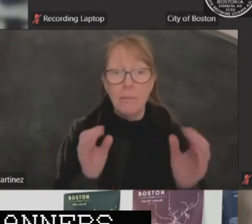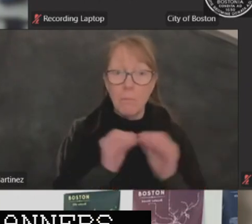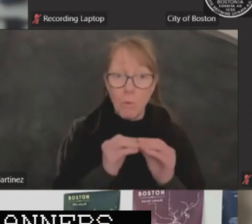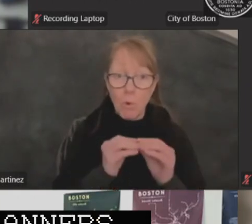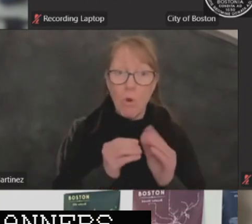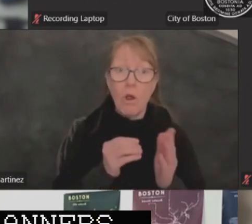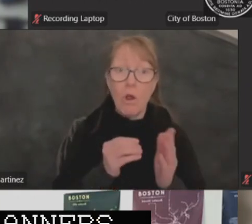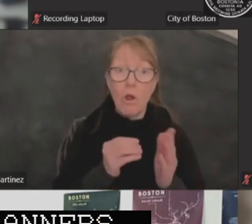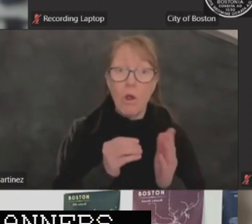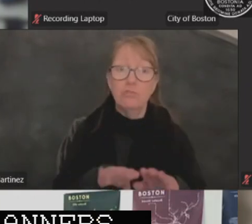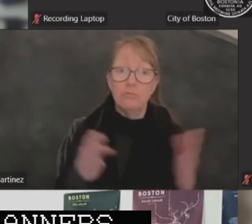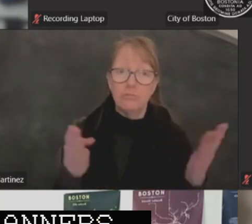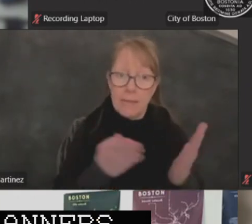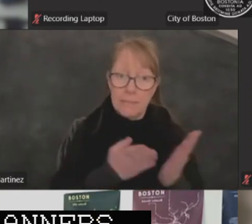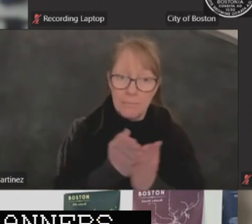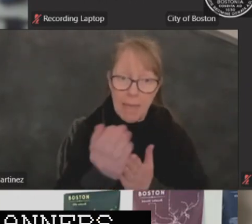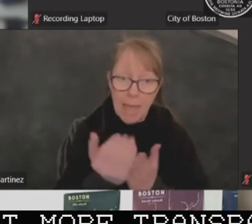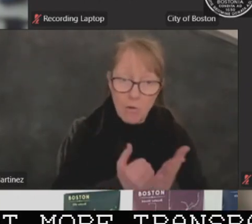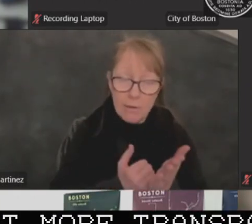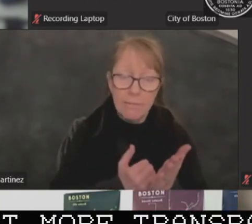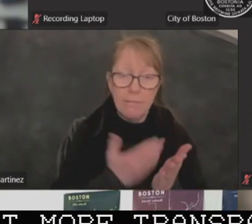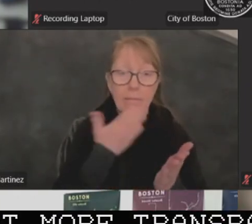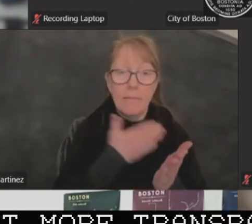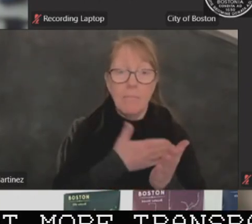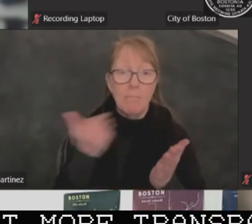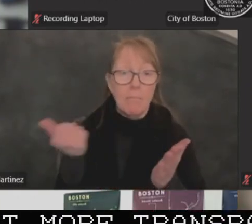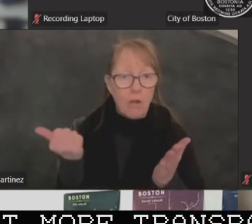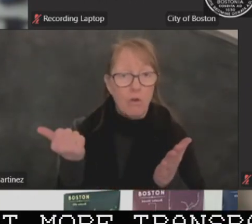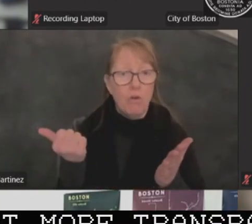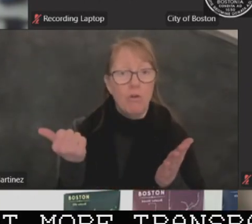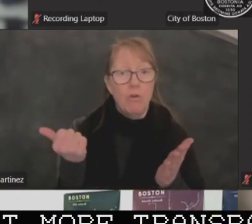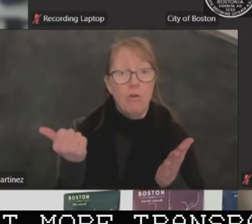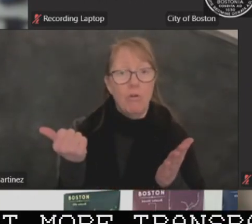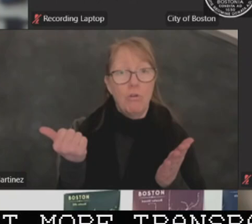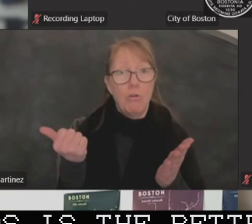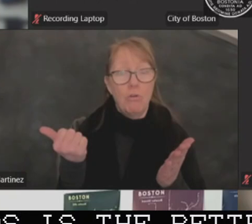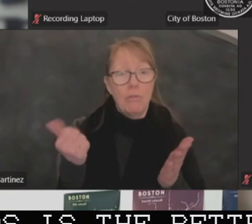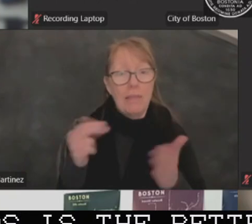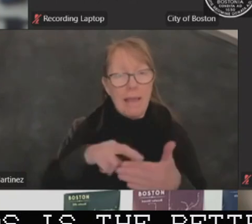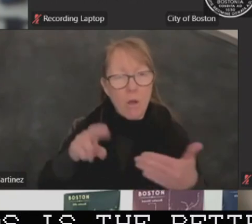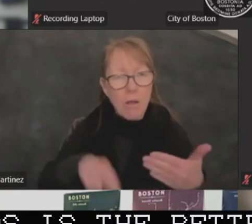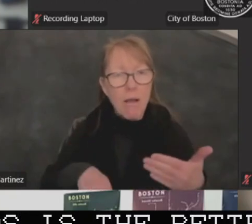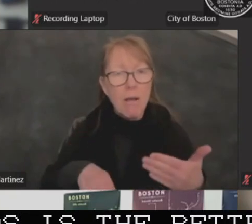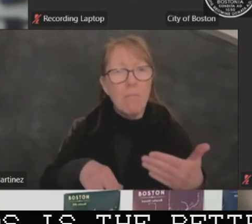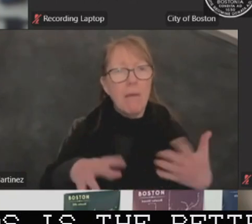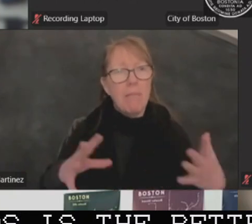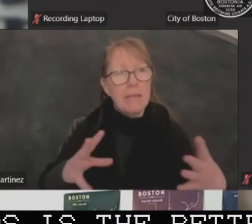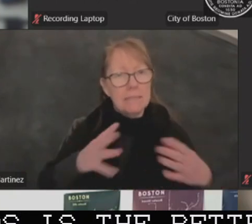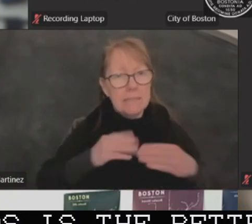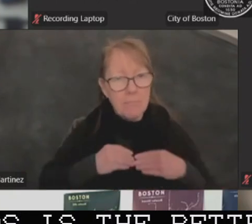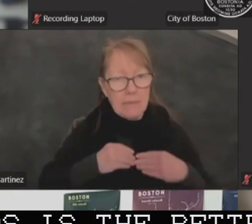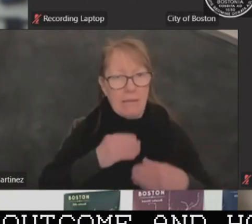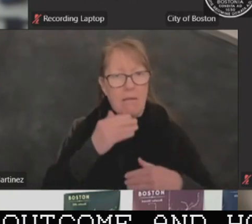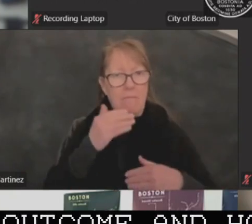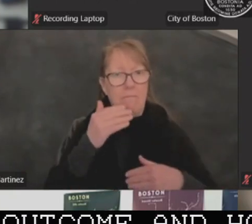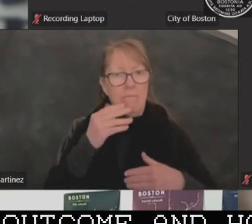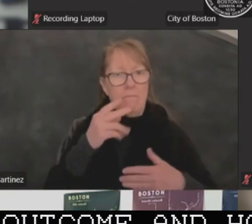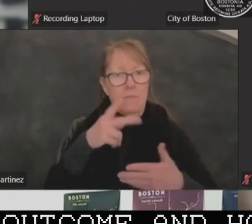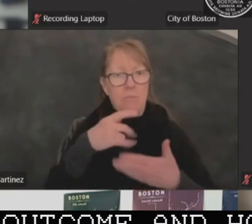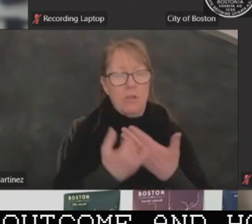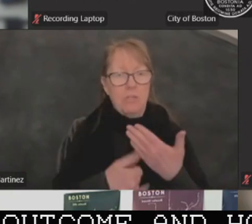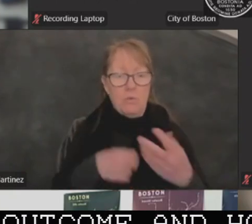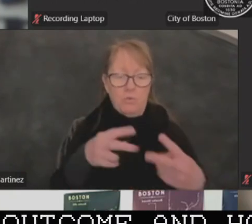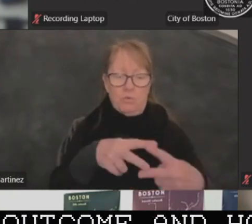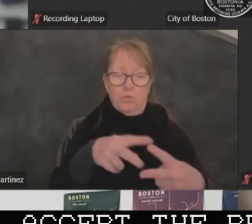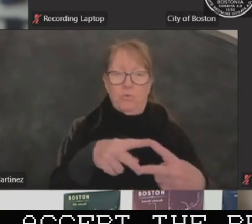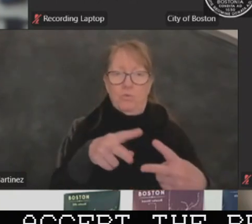the better it will be in the outcome and how the people will accept the project. So those are two pieces of feedback that I wanted